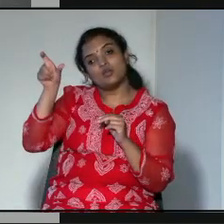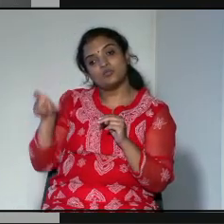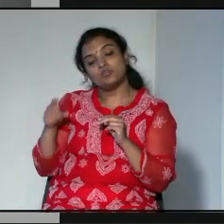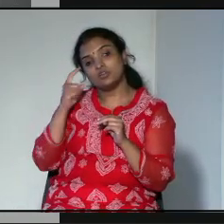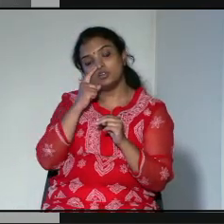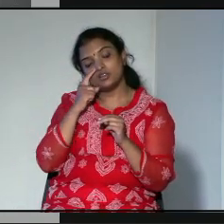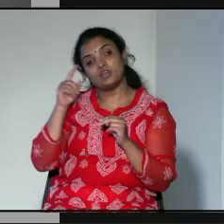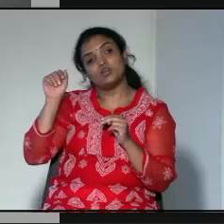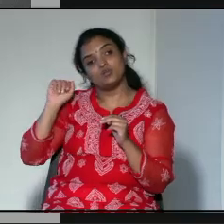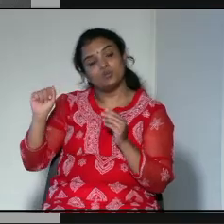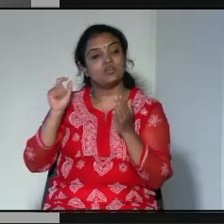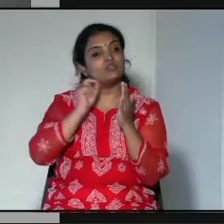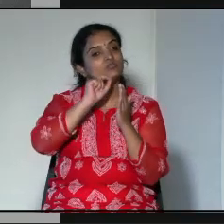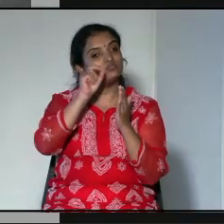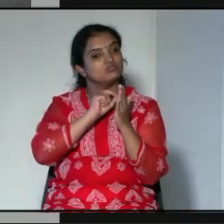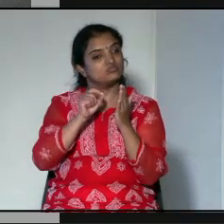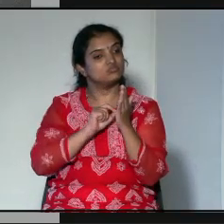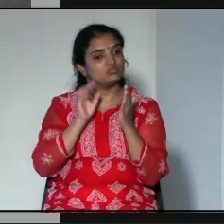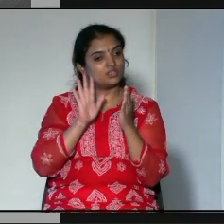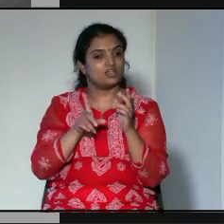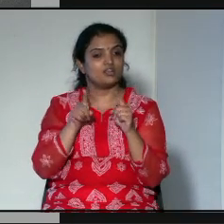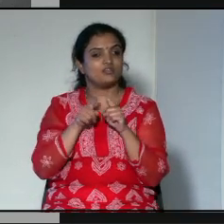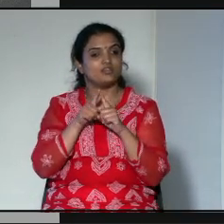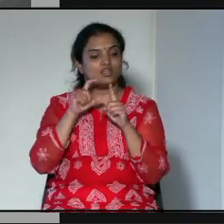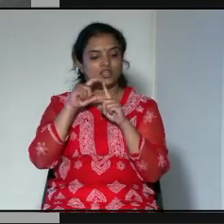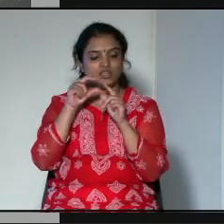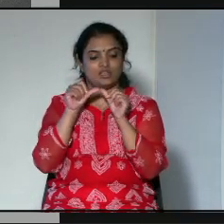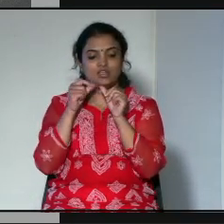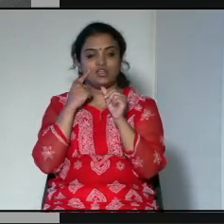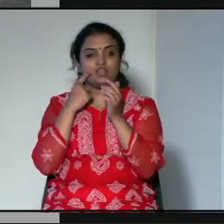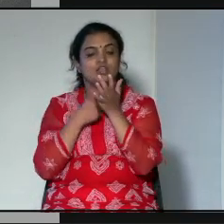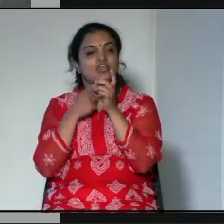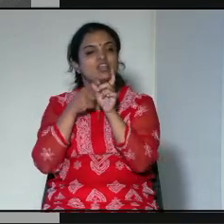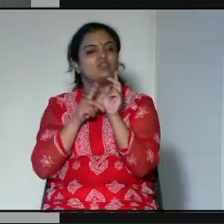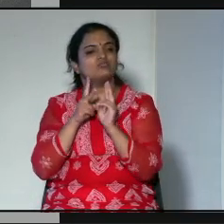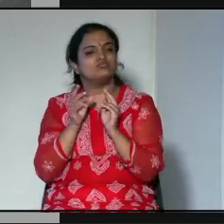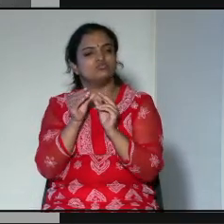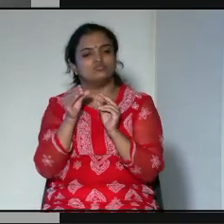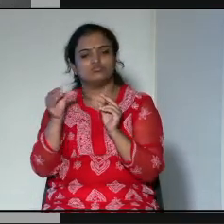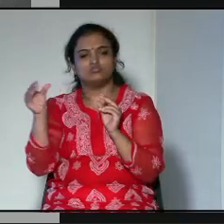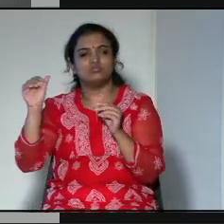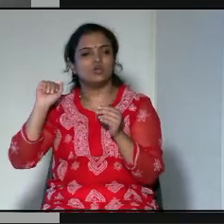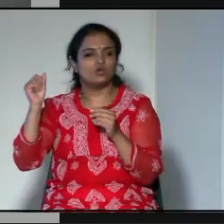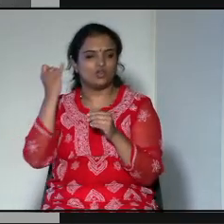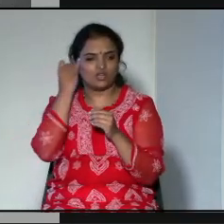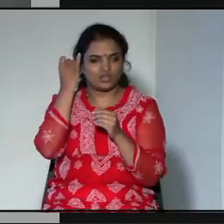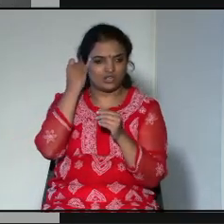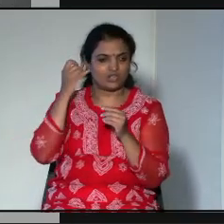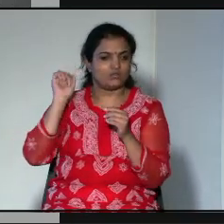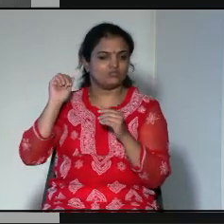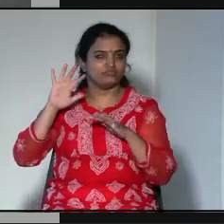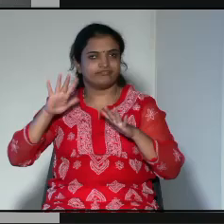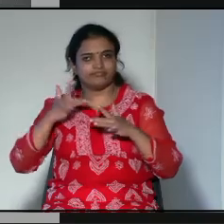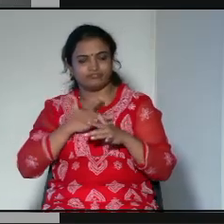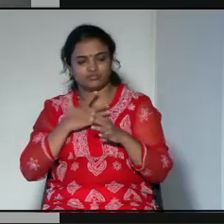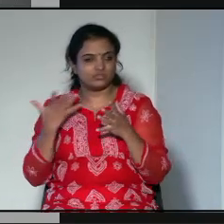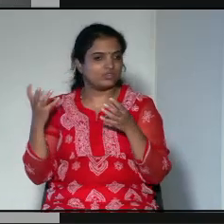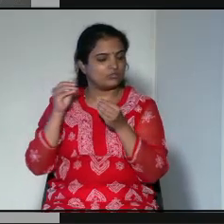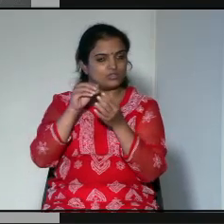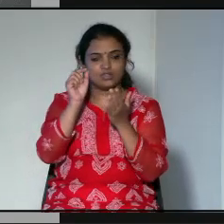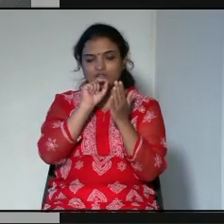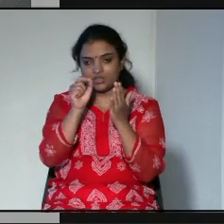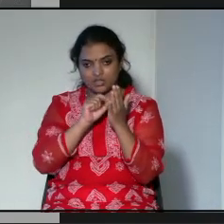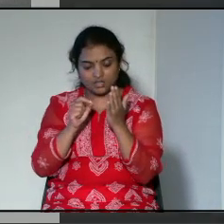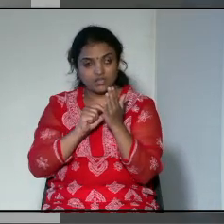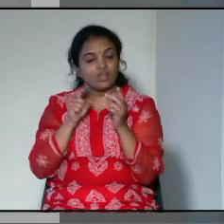includes diaries, scraps of diaries really, and her memoirs of Bastar, which